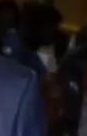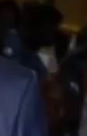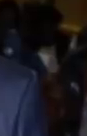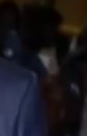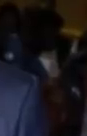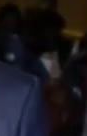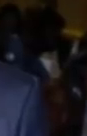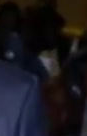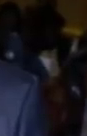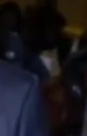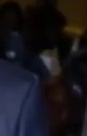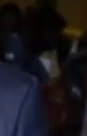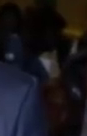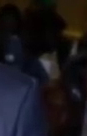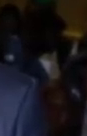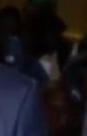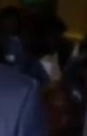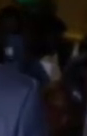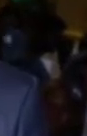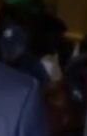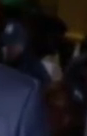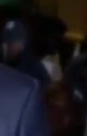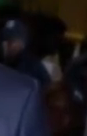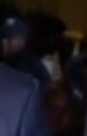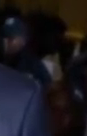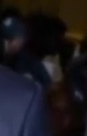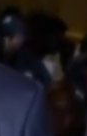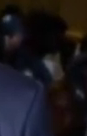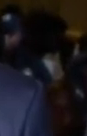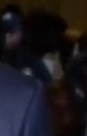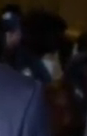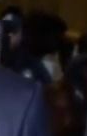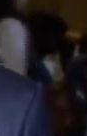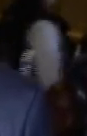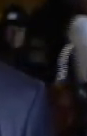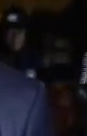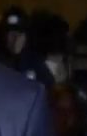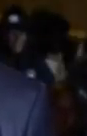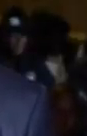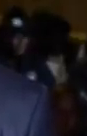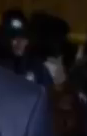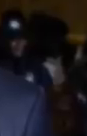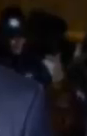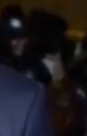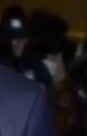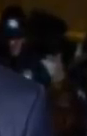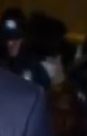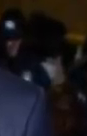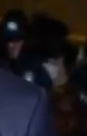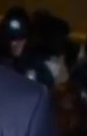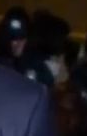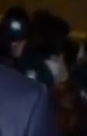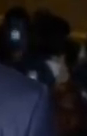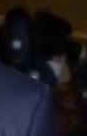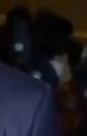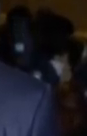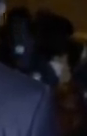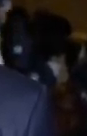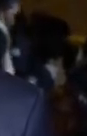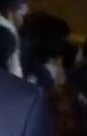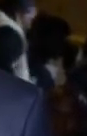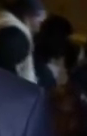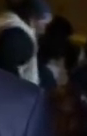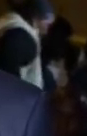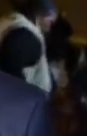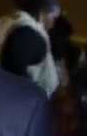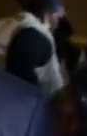somebody scribbles just something, not a mark, at the point where the mark X should be put. What should